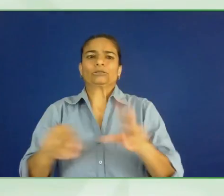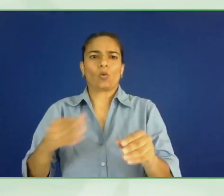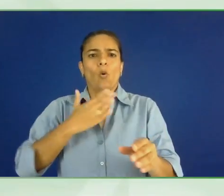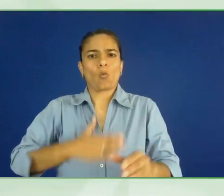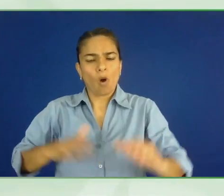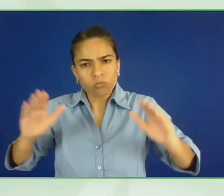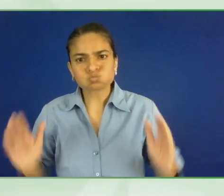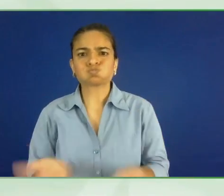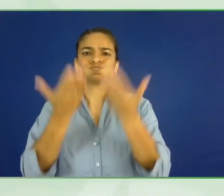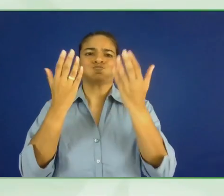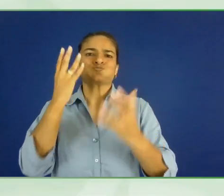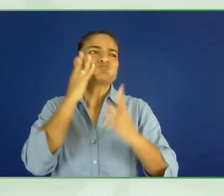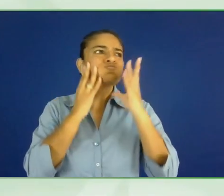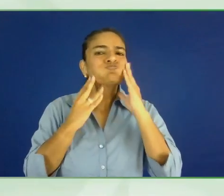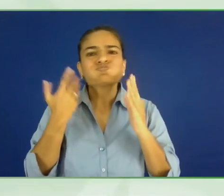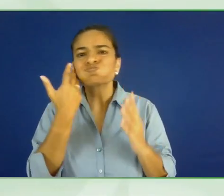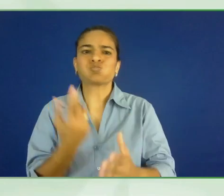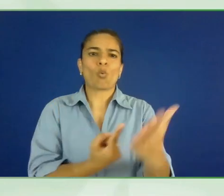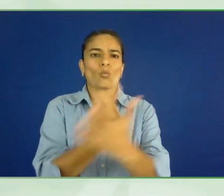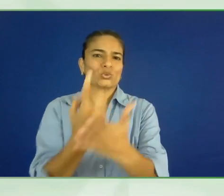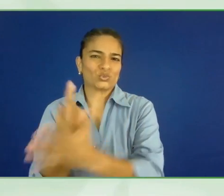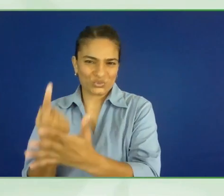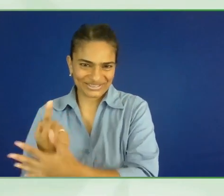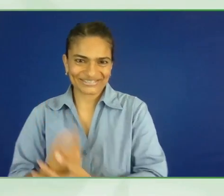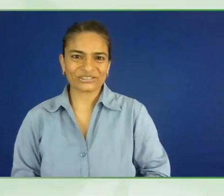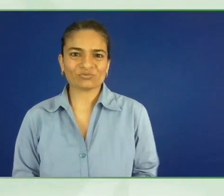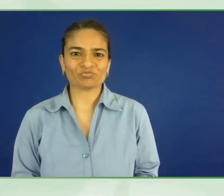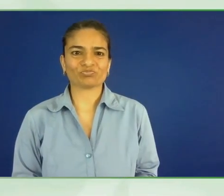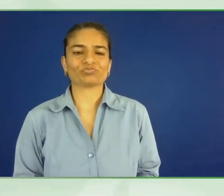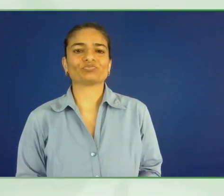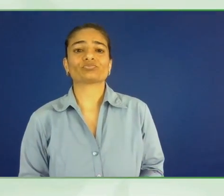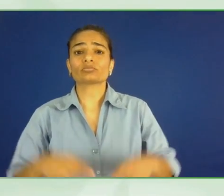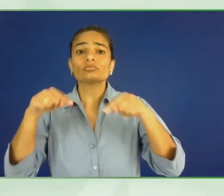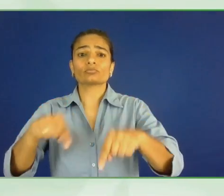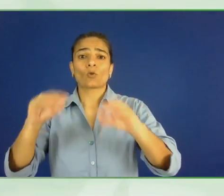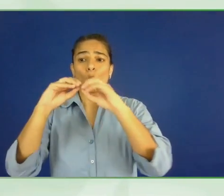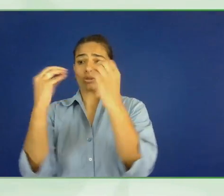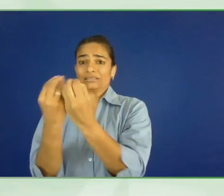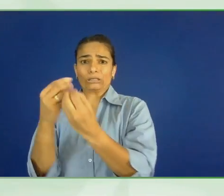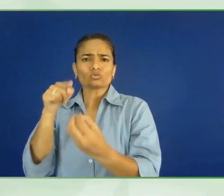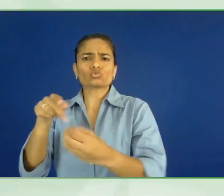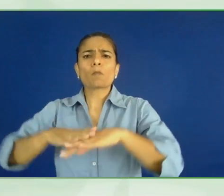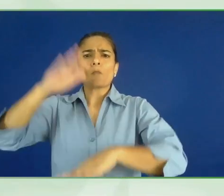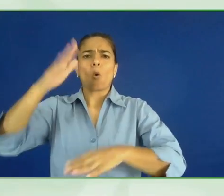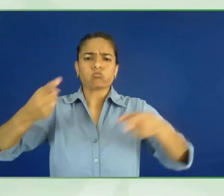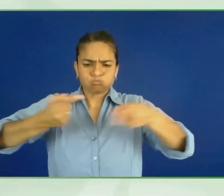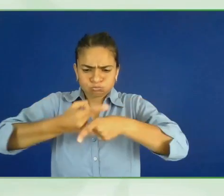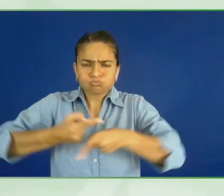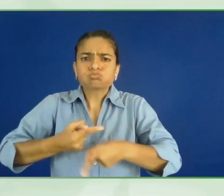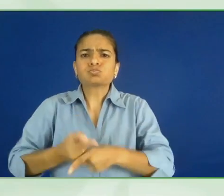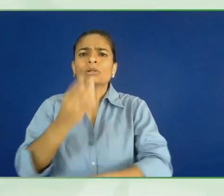I represent is a cross-disability umbrella organization which brings